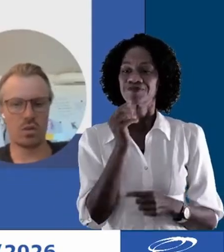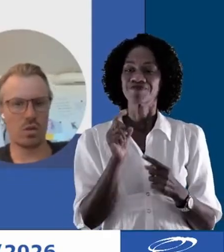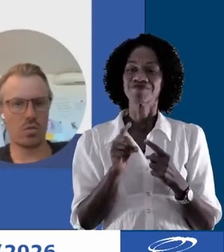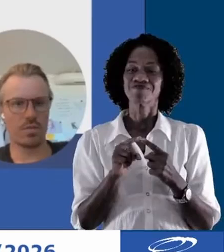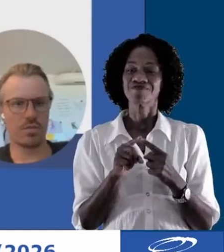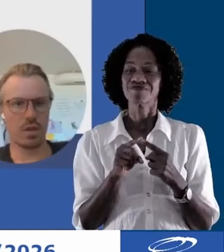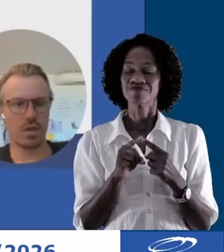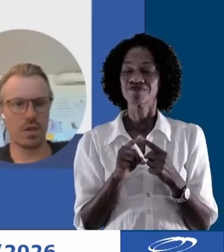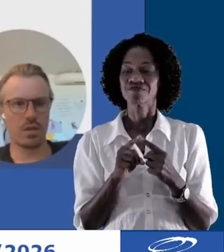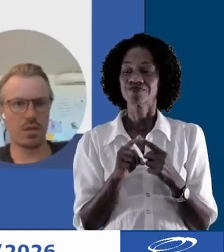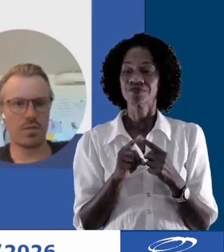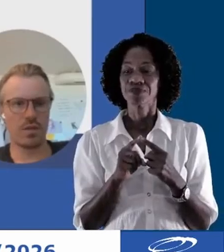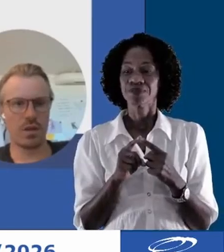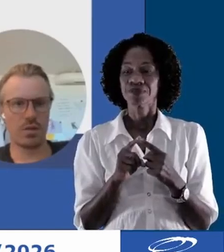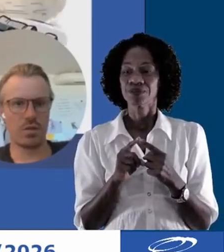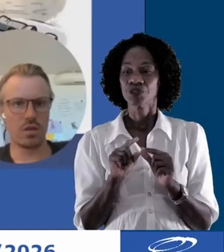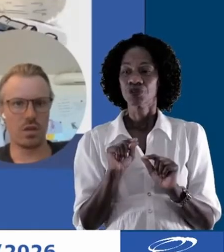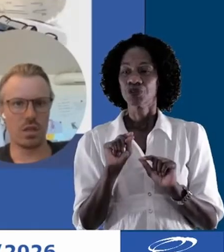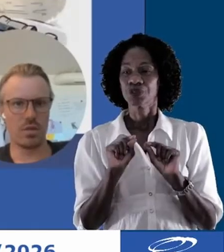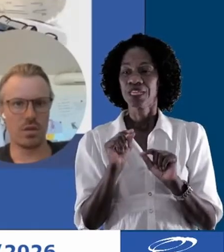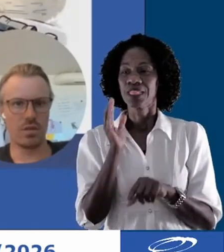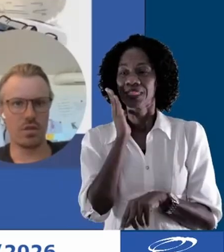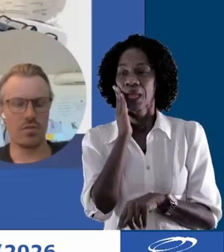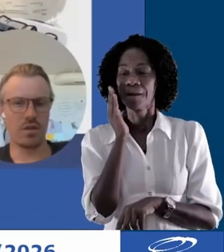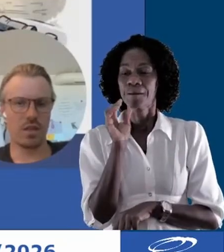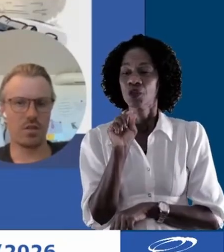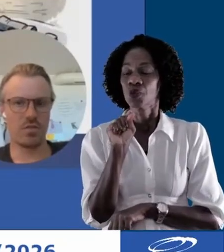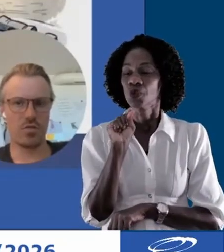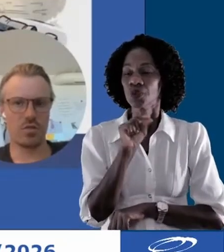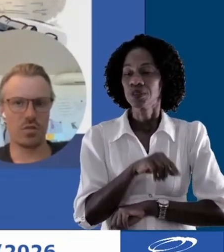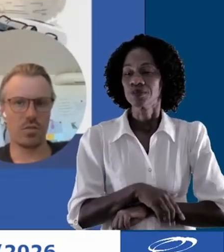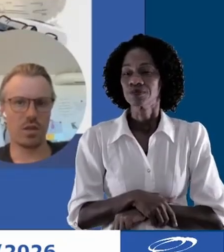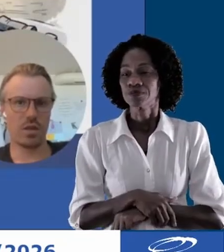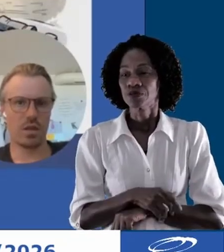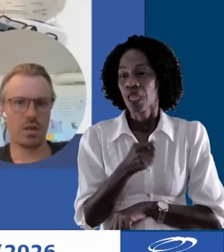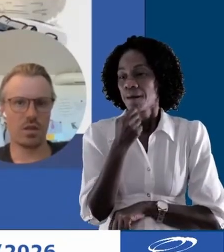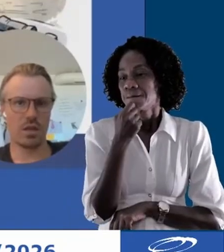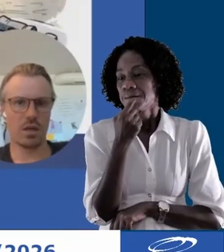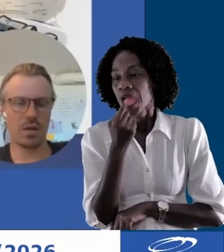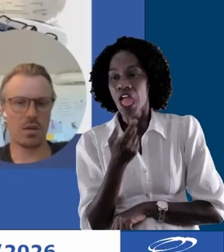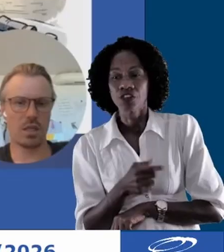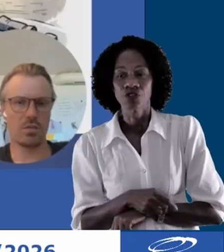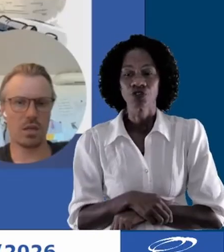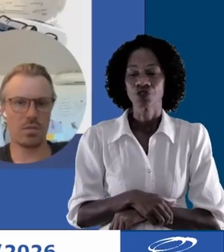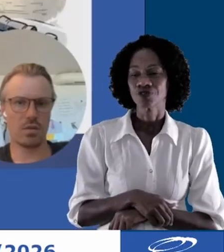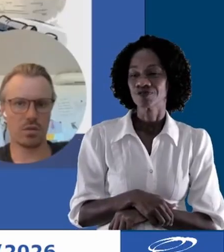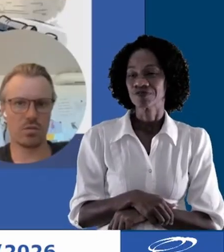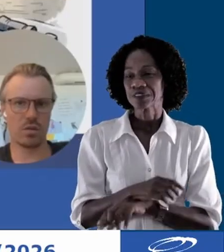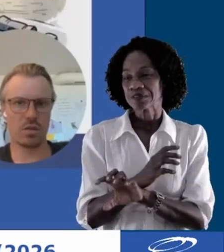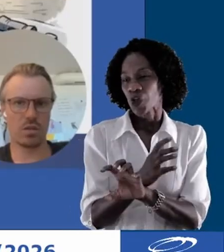want to know? This is a fairly good example of a terrified and confused orthopedic colleague thinking about antibiotic